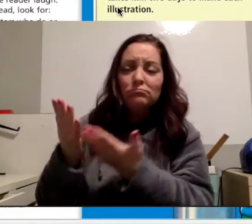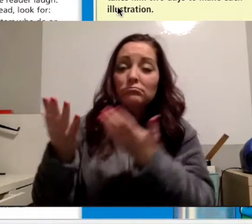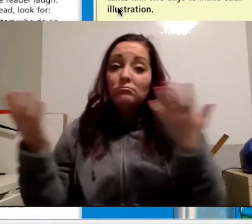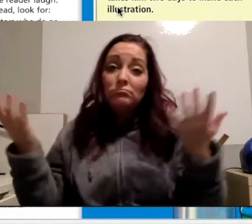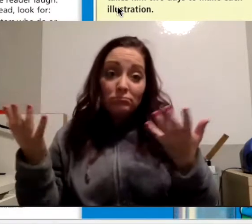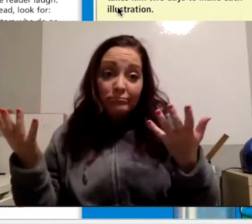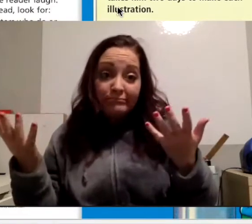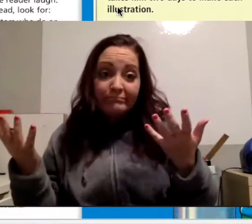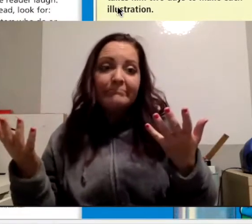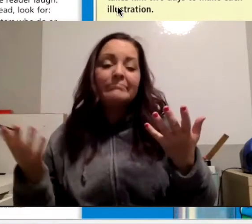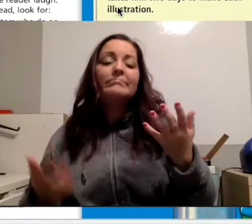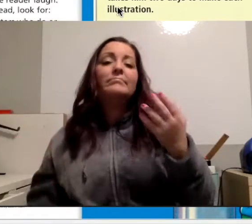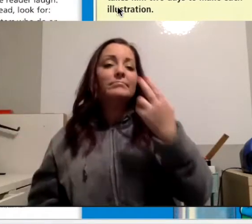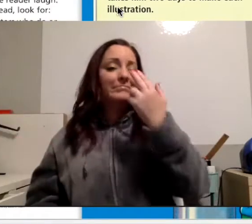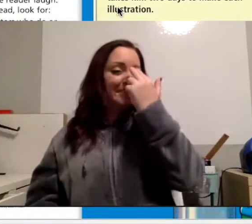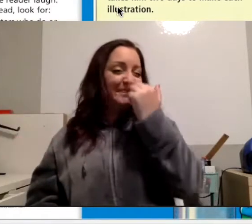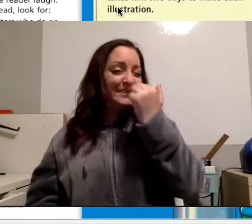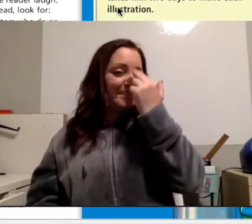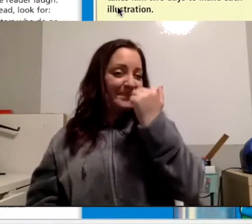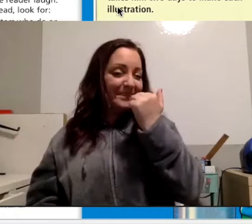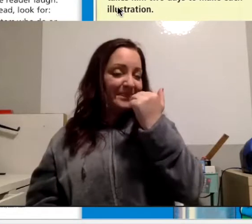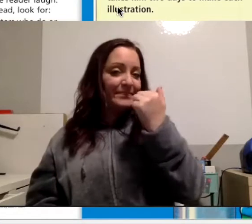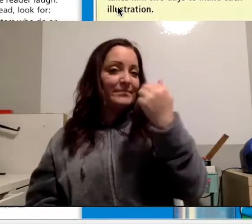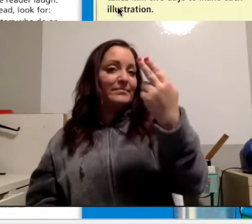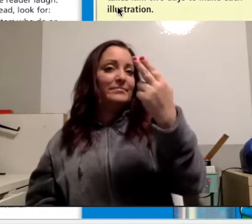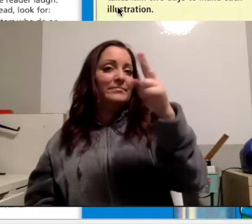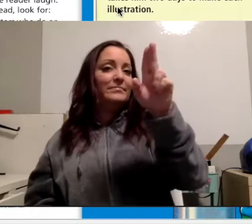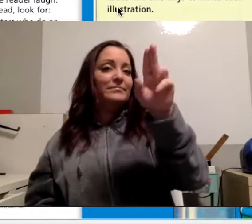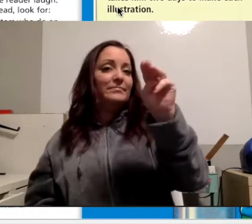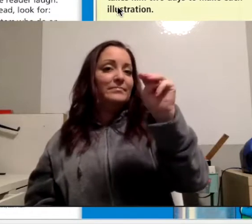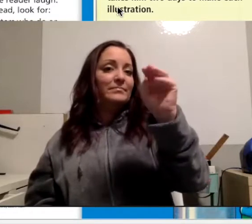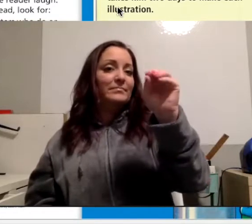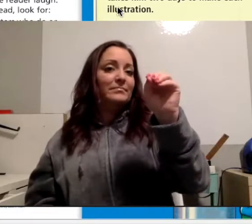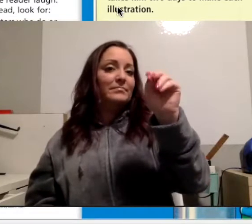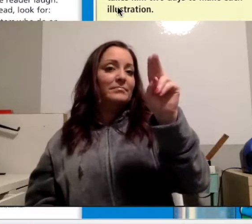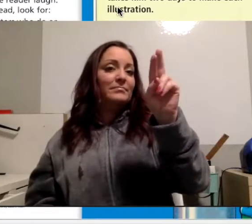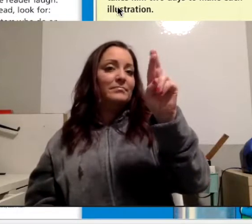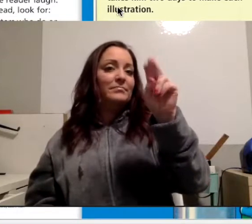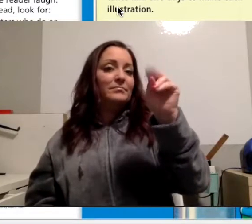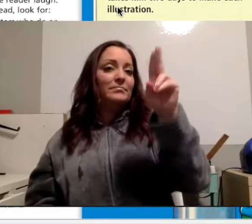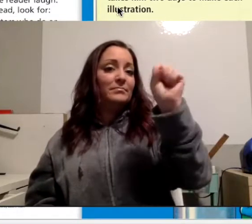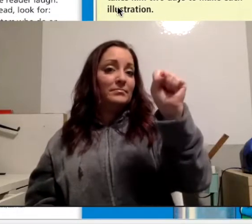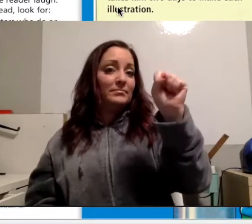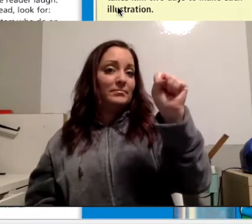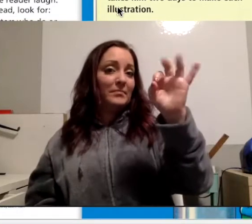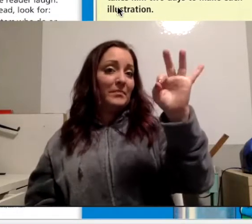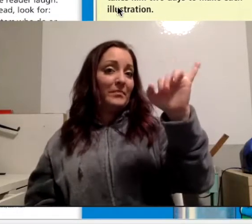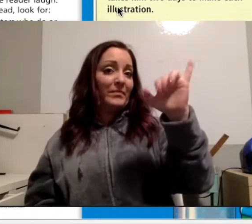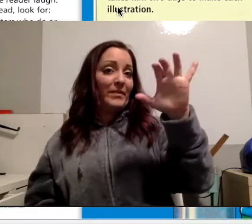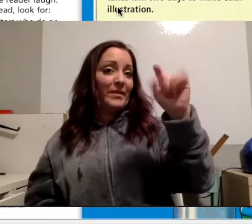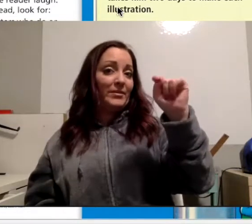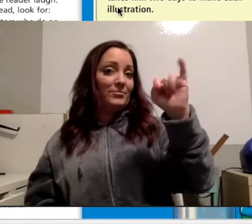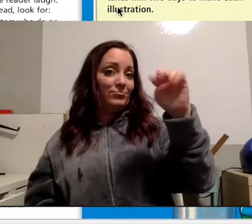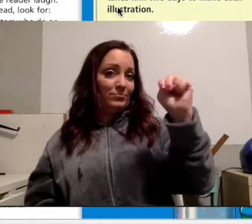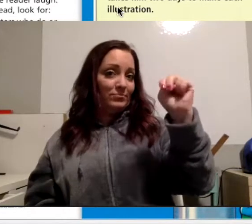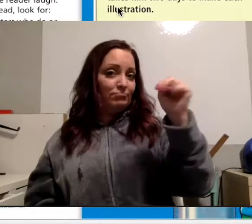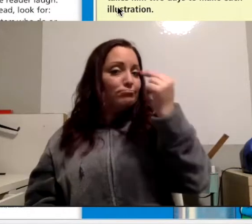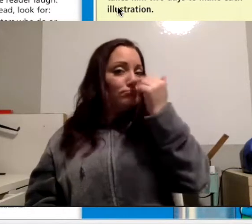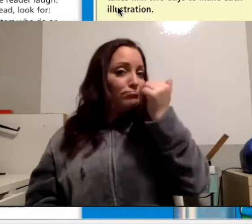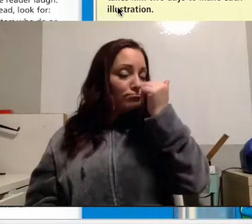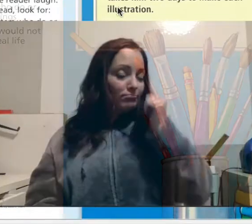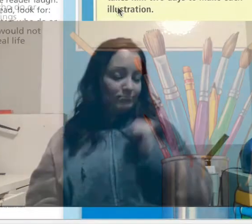Is it informational? This is funny. It's humorous fiction.